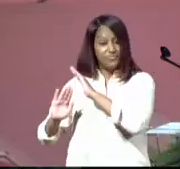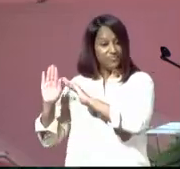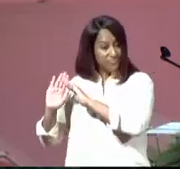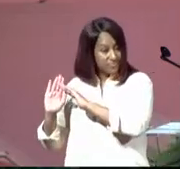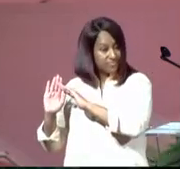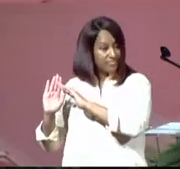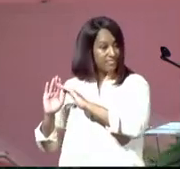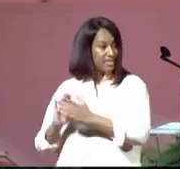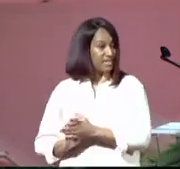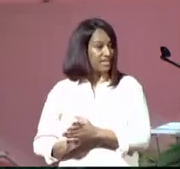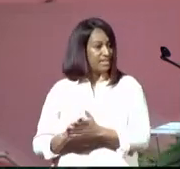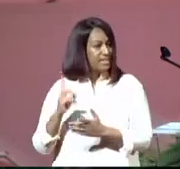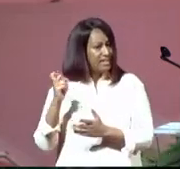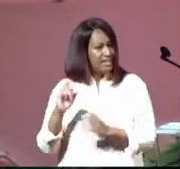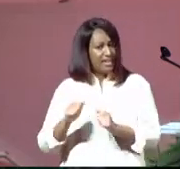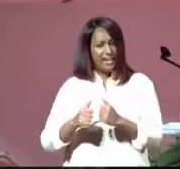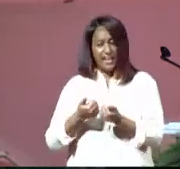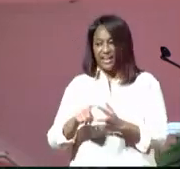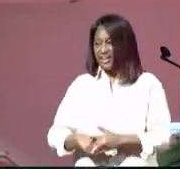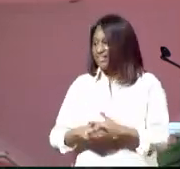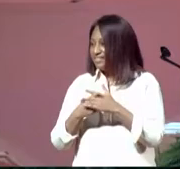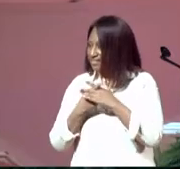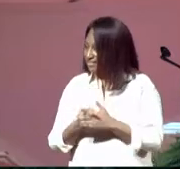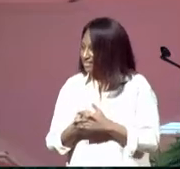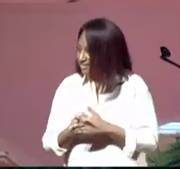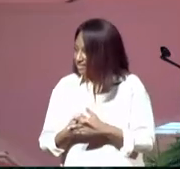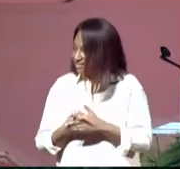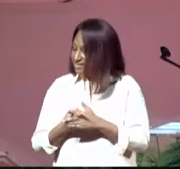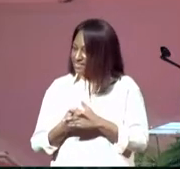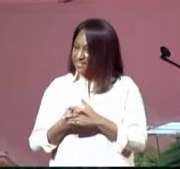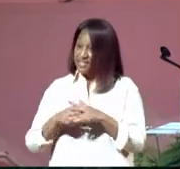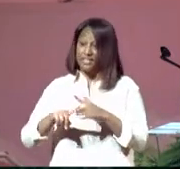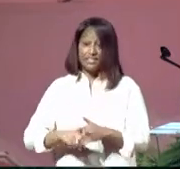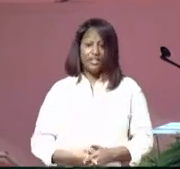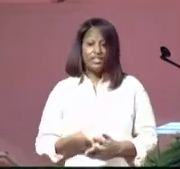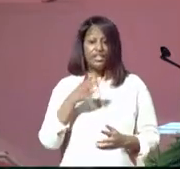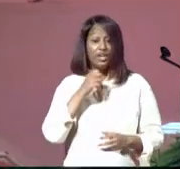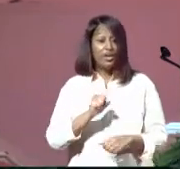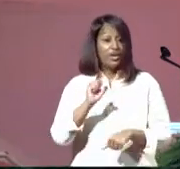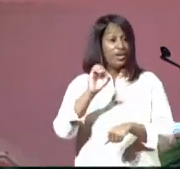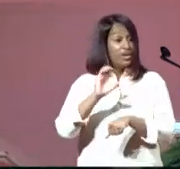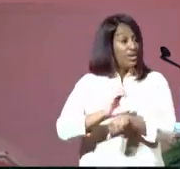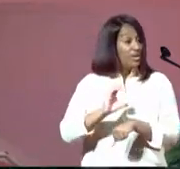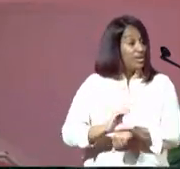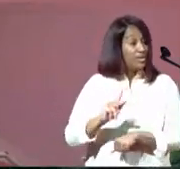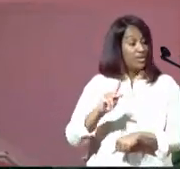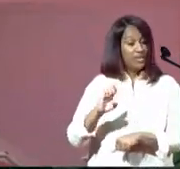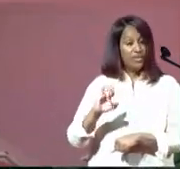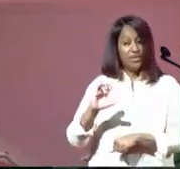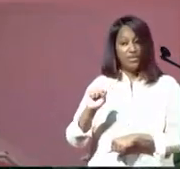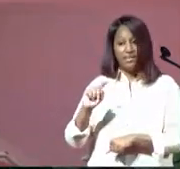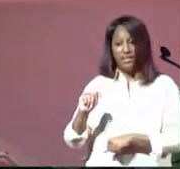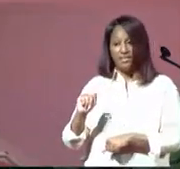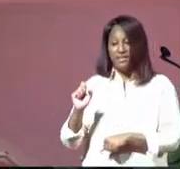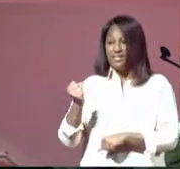was asking me how this whole thing got started. It got started on Keast on a Saturday